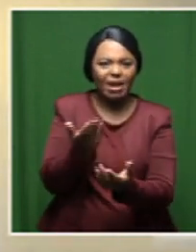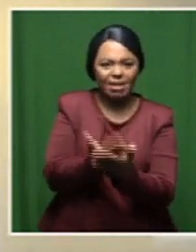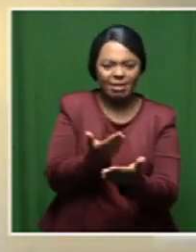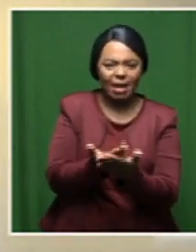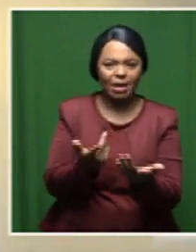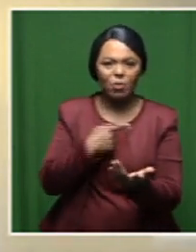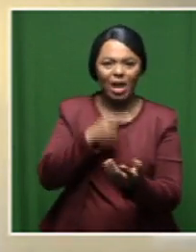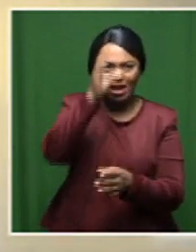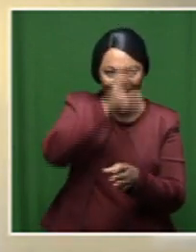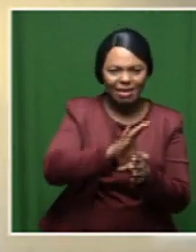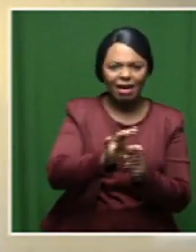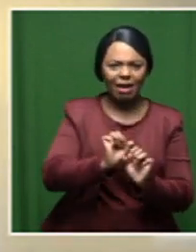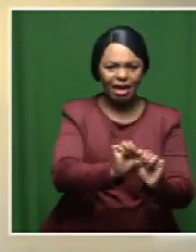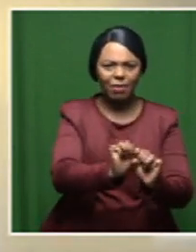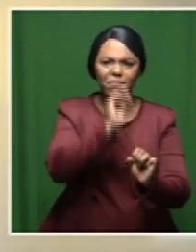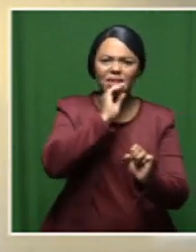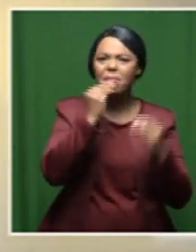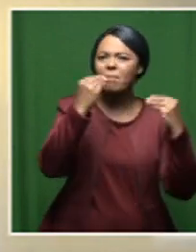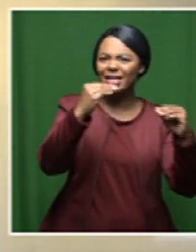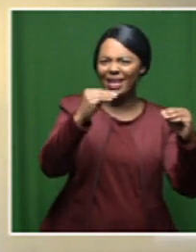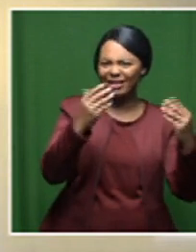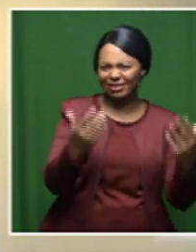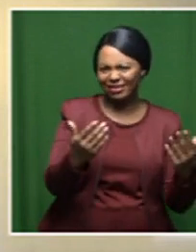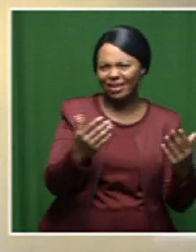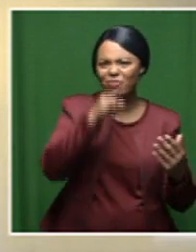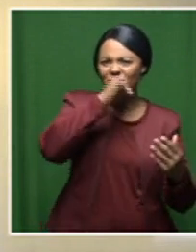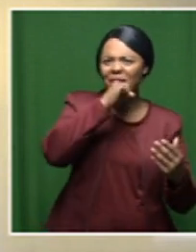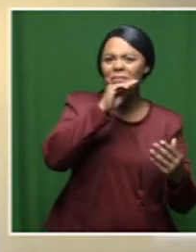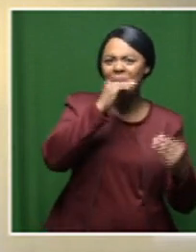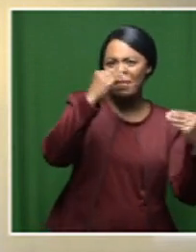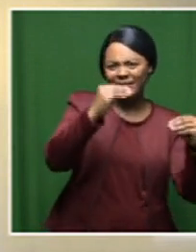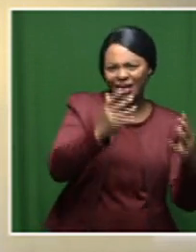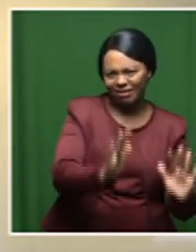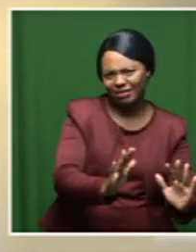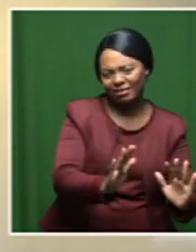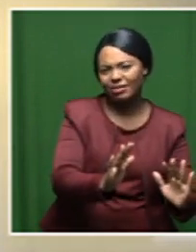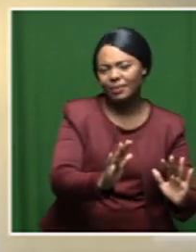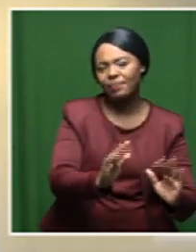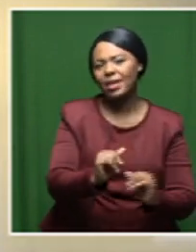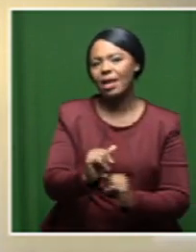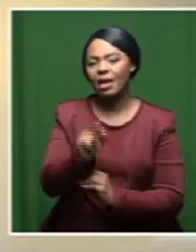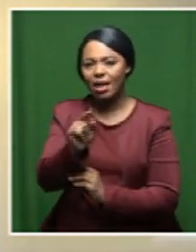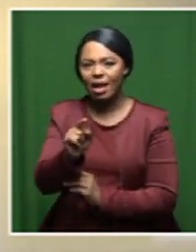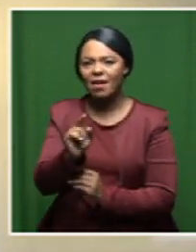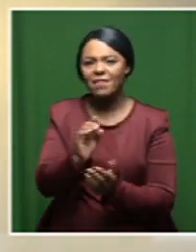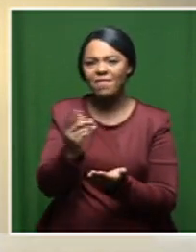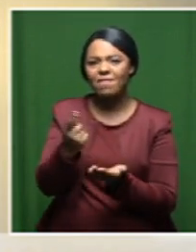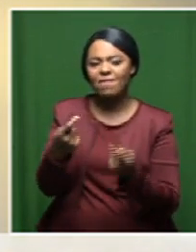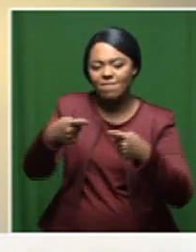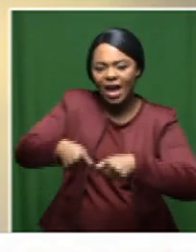their careers as a business. Surprisingly for us, grants and funding